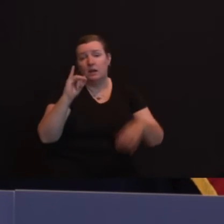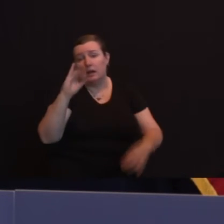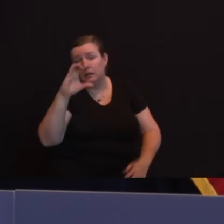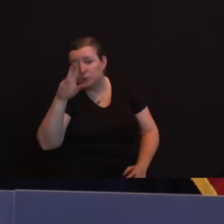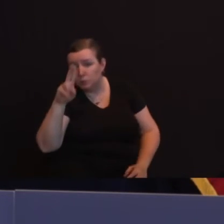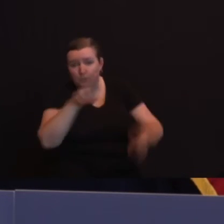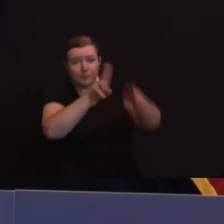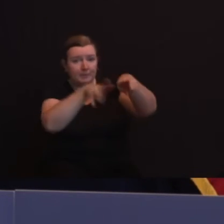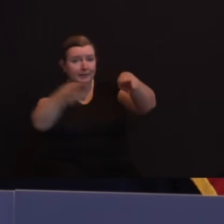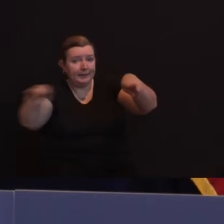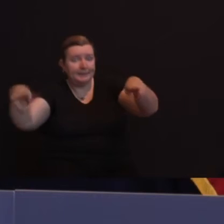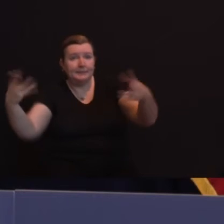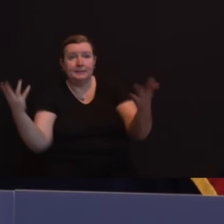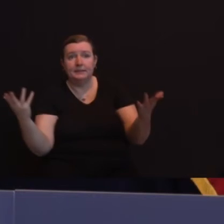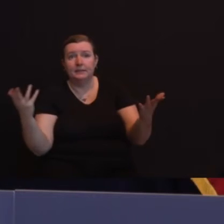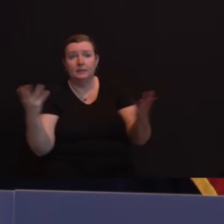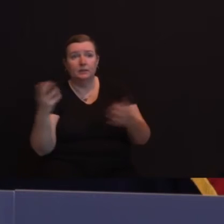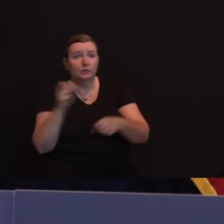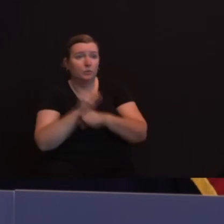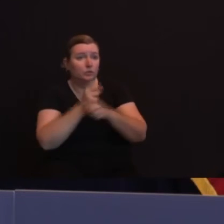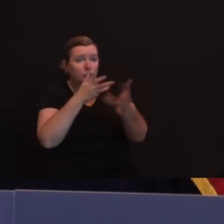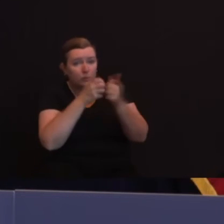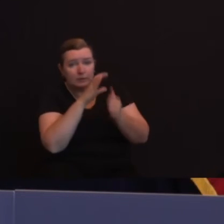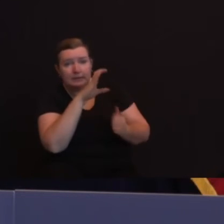We work with the CEOs on calls